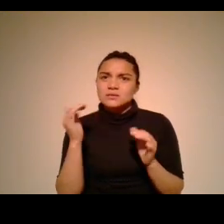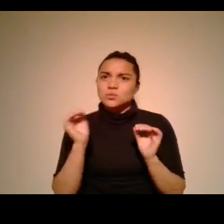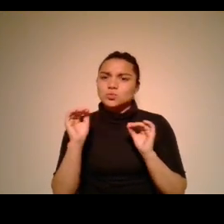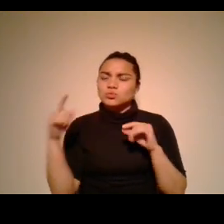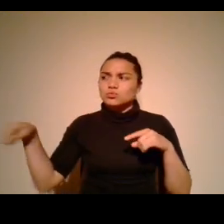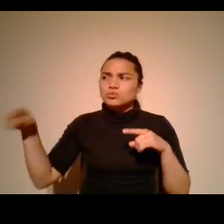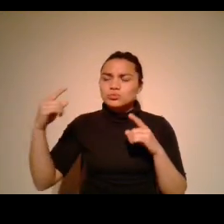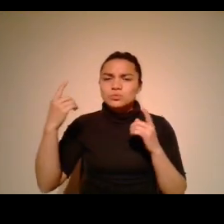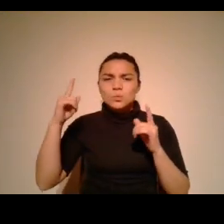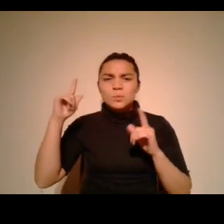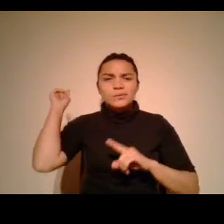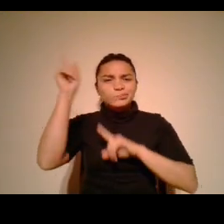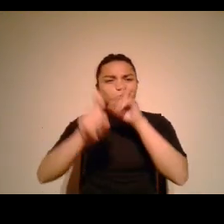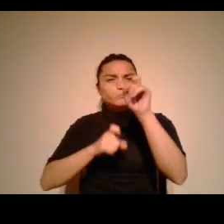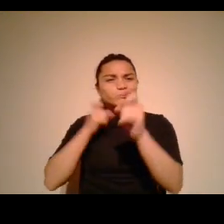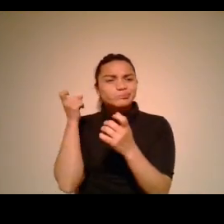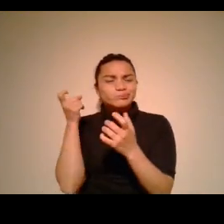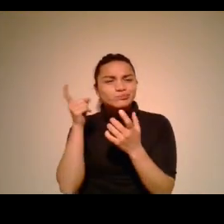really interested in questioning this.